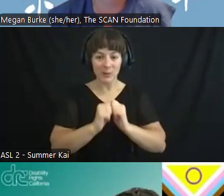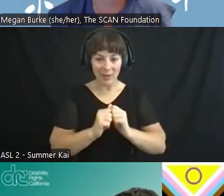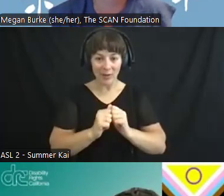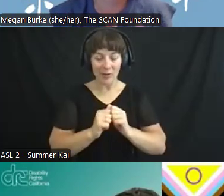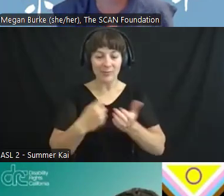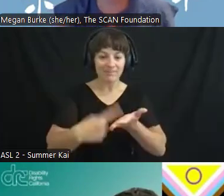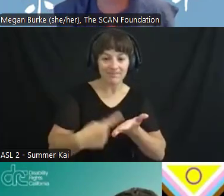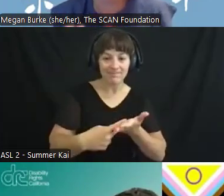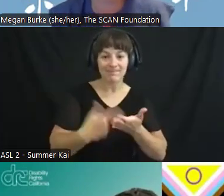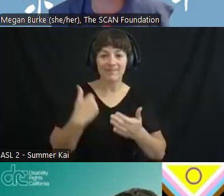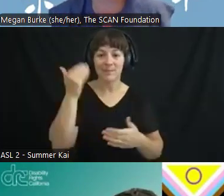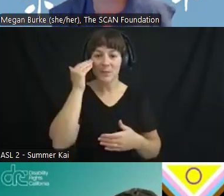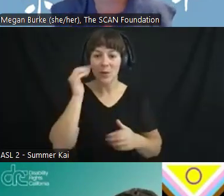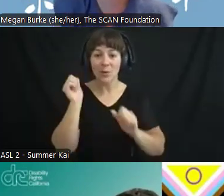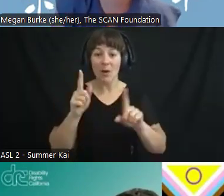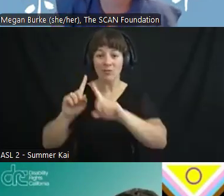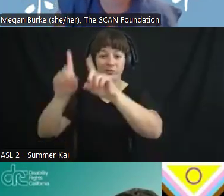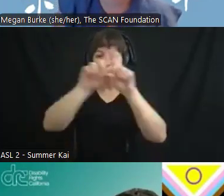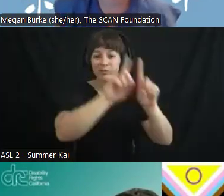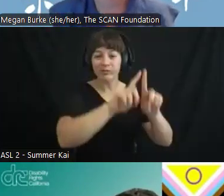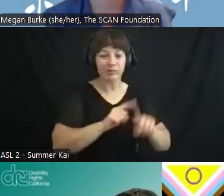all in our own different spaces,